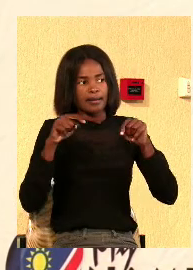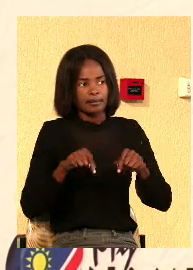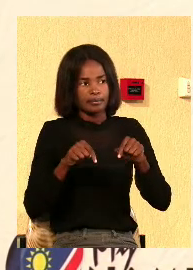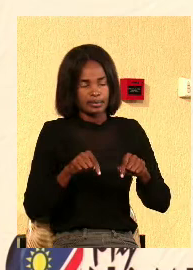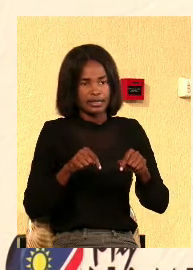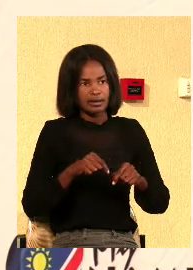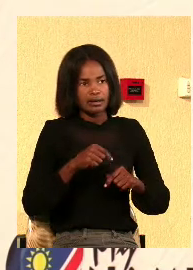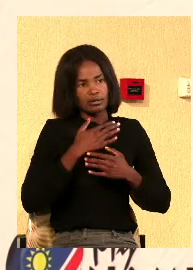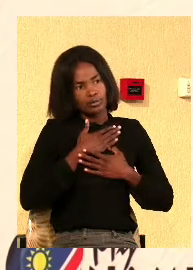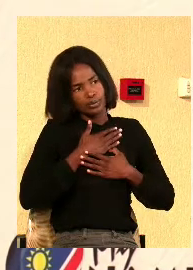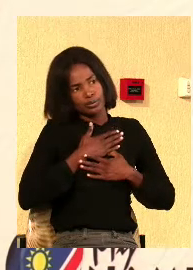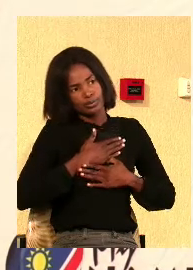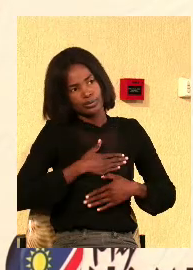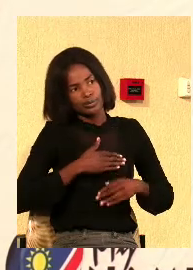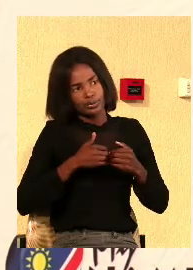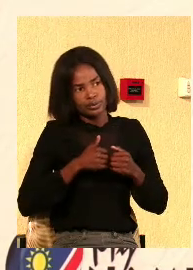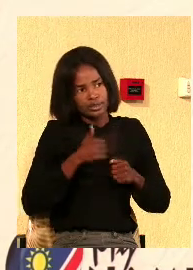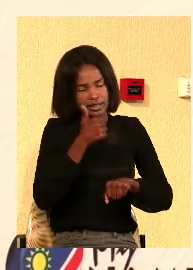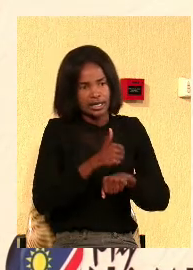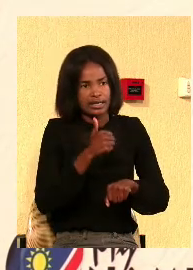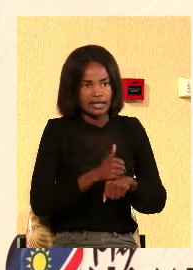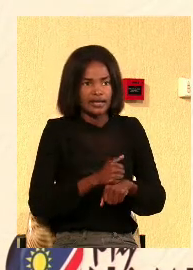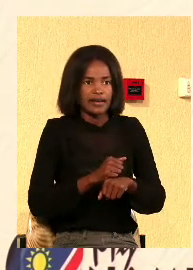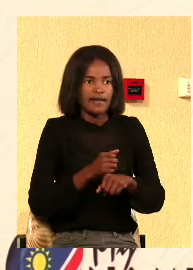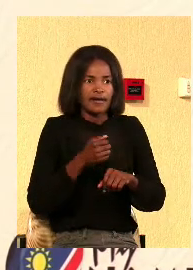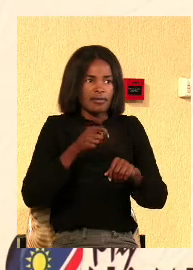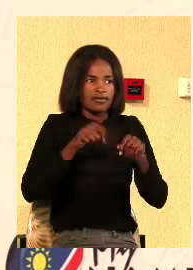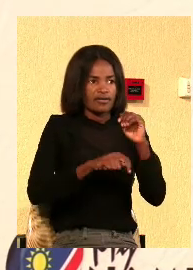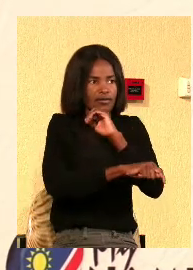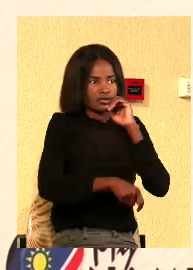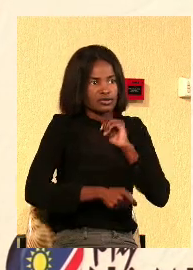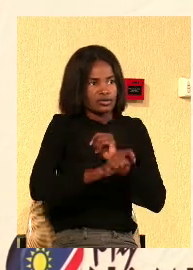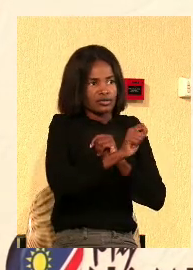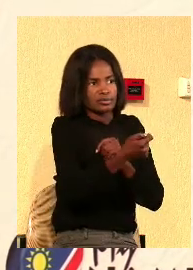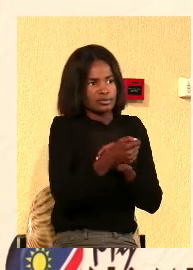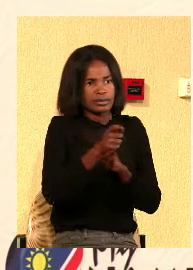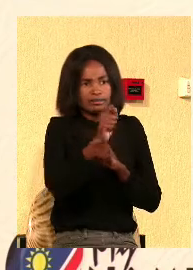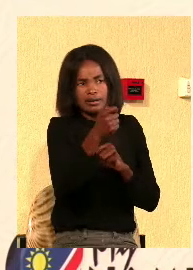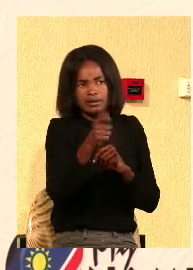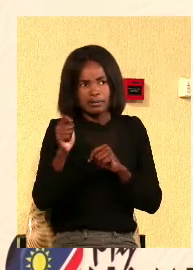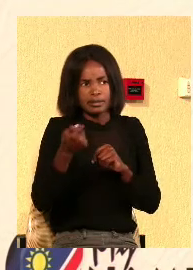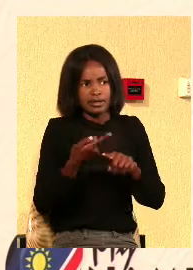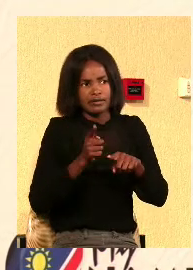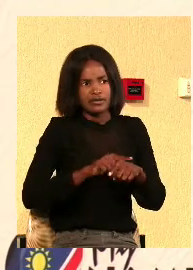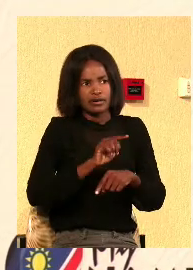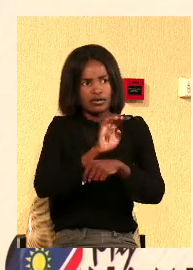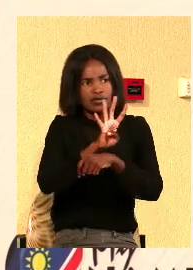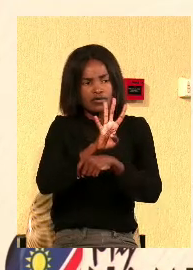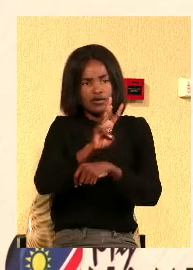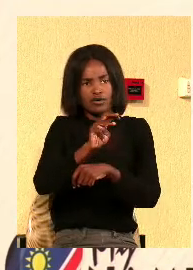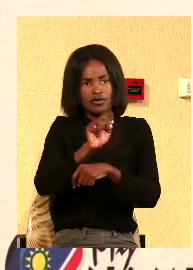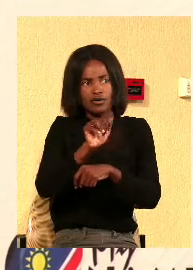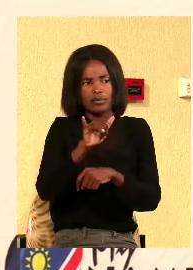is going to take effect. We should really try, by all means, to prevent community transmission if